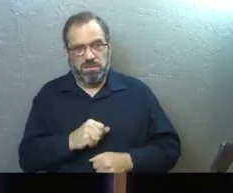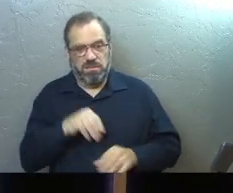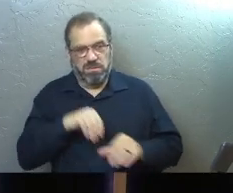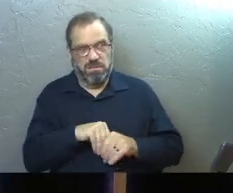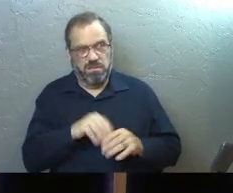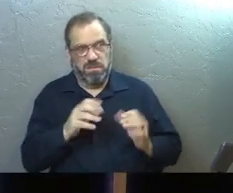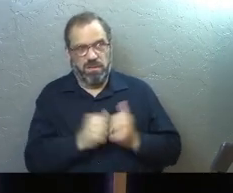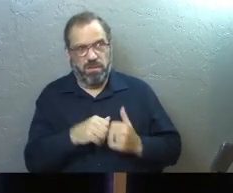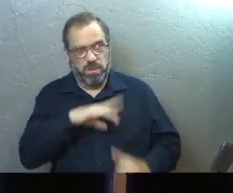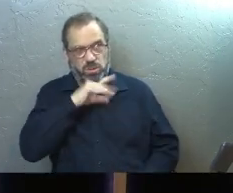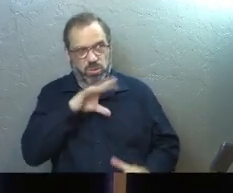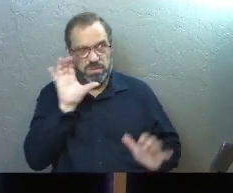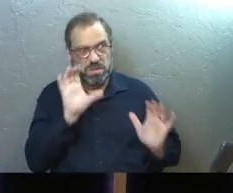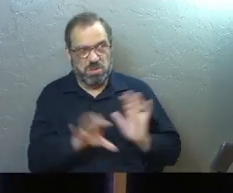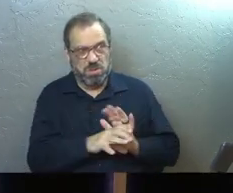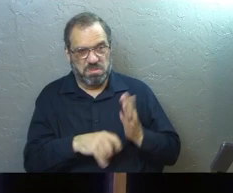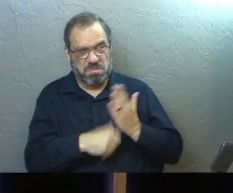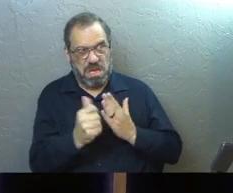anymore.